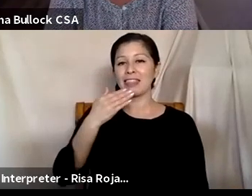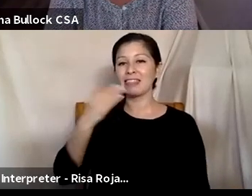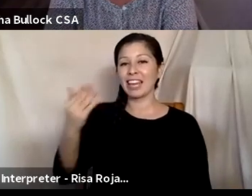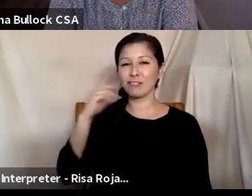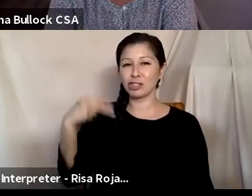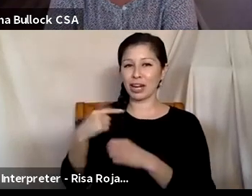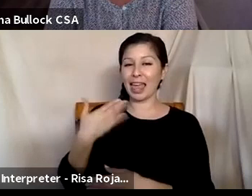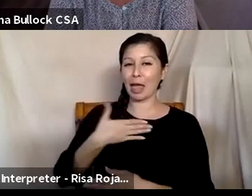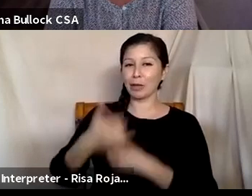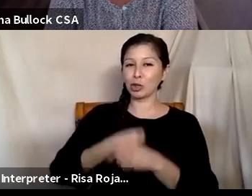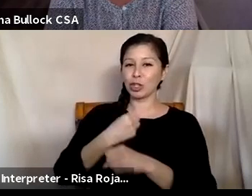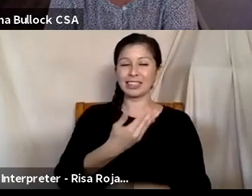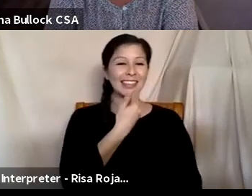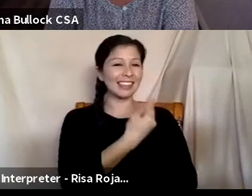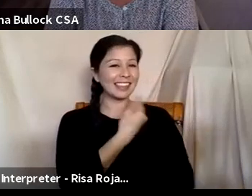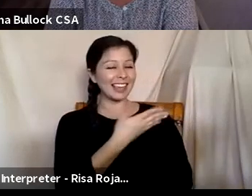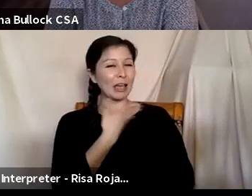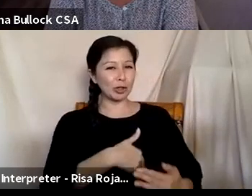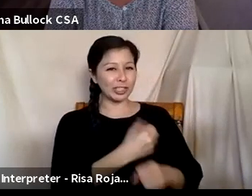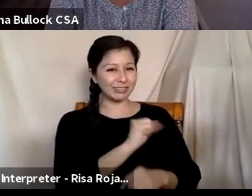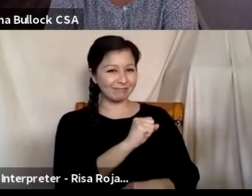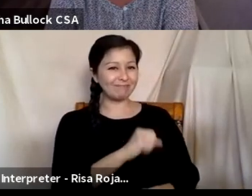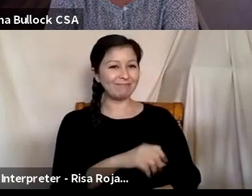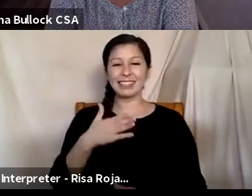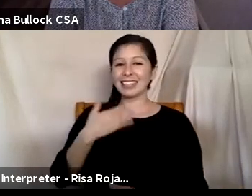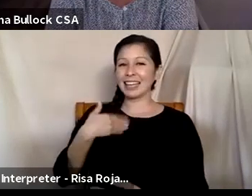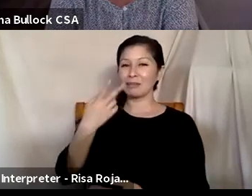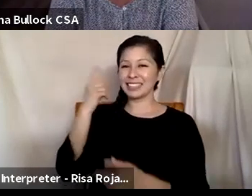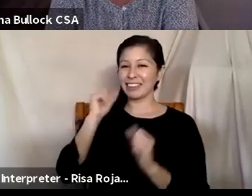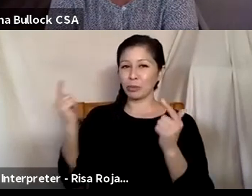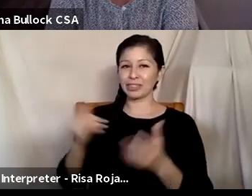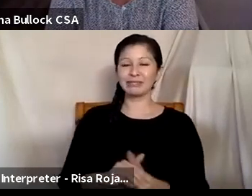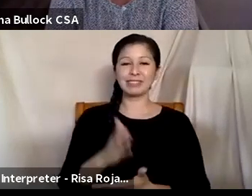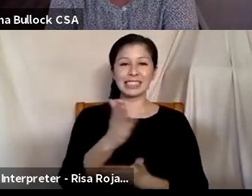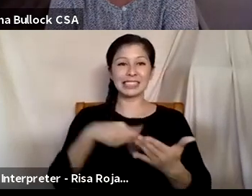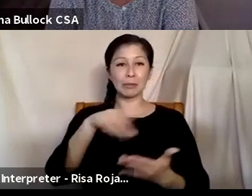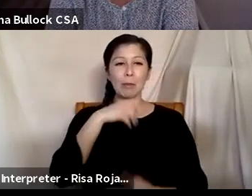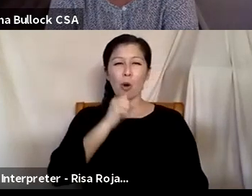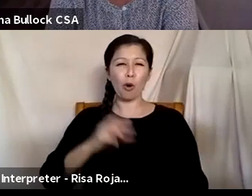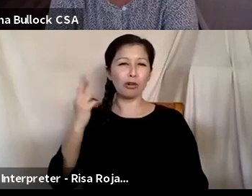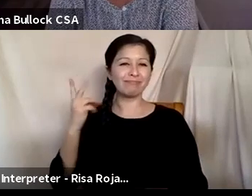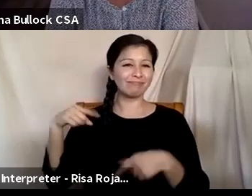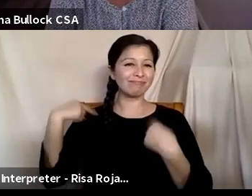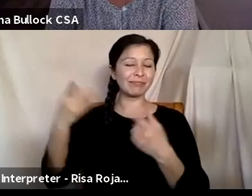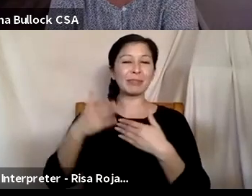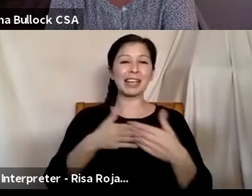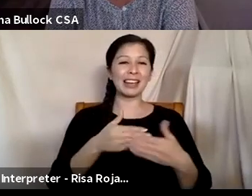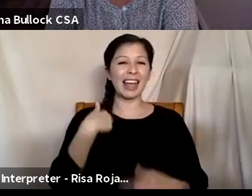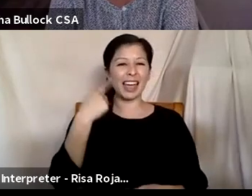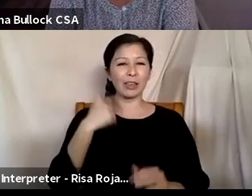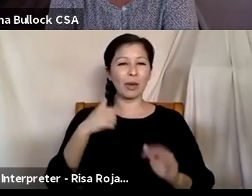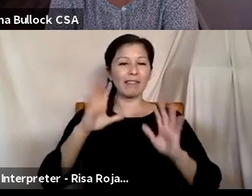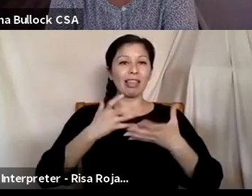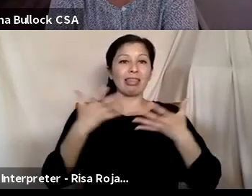New Year. Thank you, Gabrielle. Happy New Year. So nice to see everybody. Some of these are my old friends. Anyway, I think there's going to be a